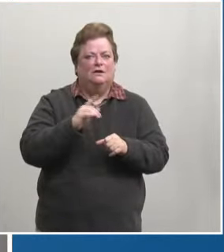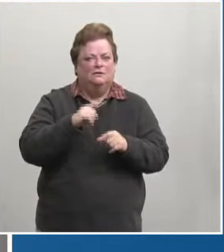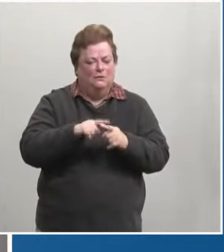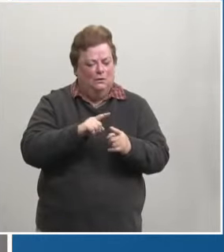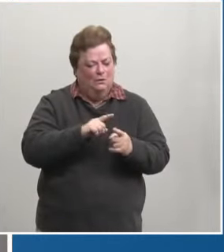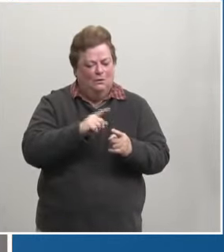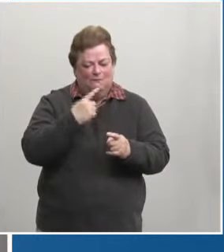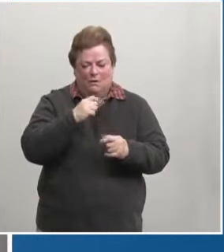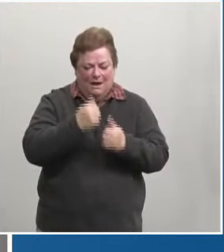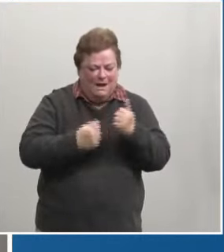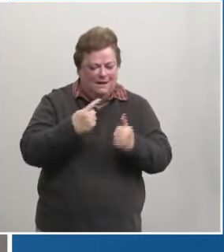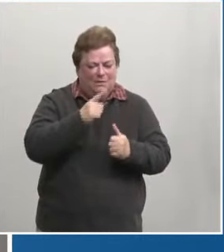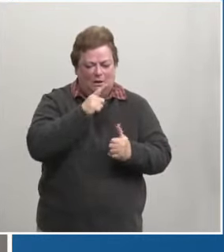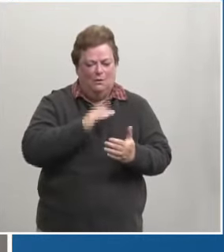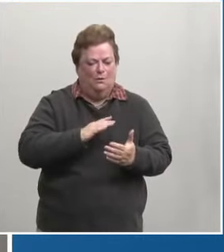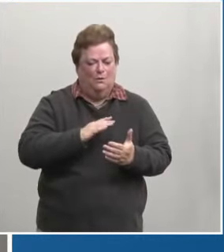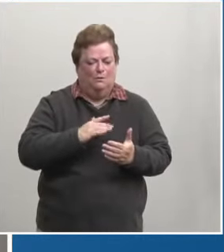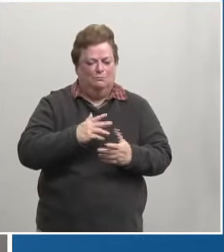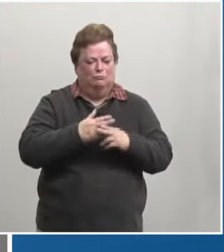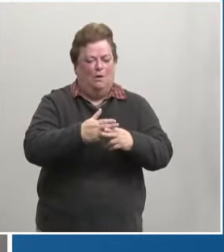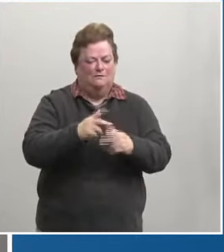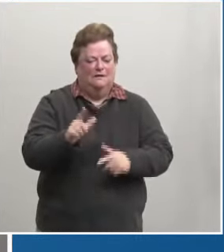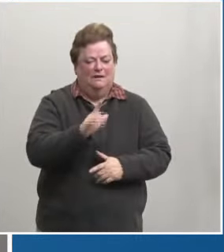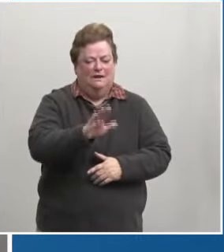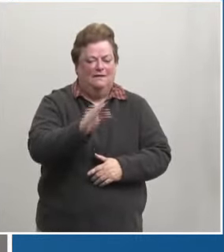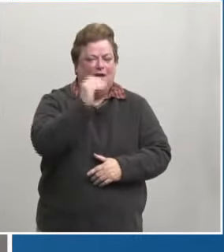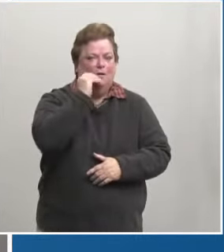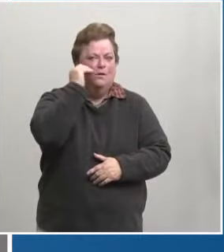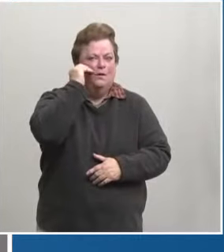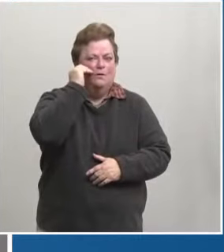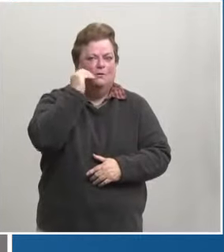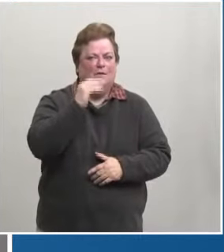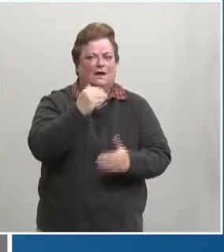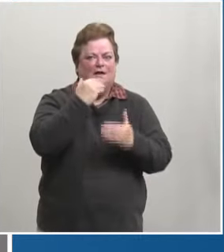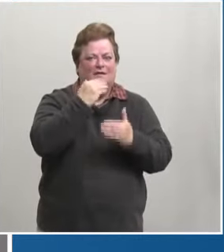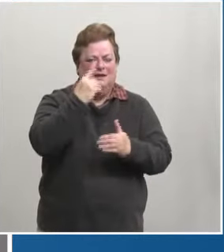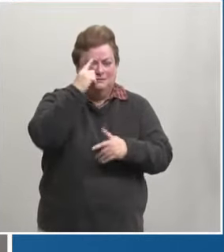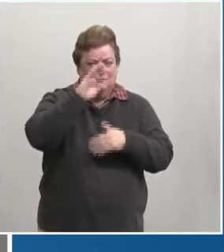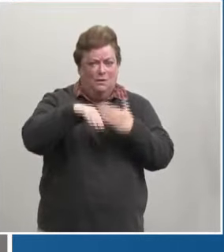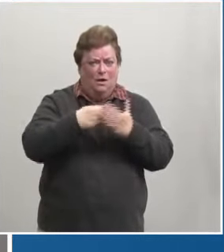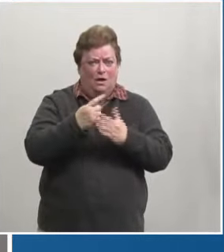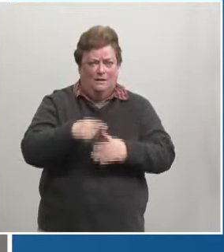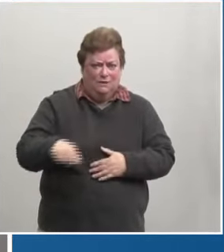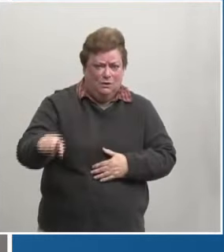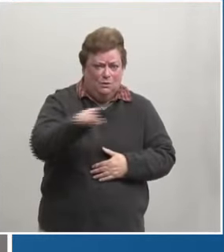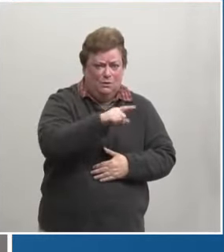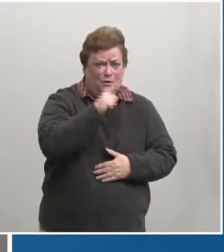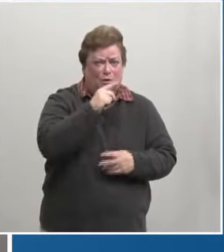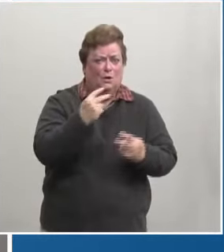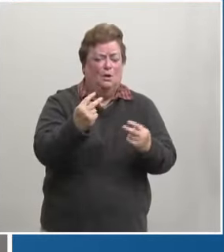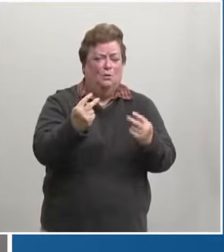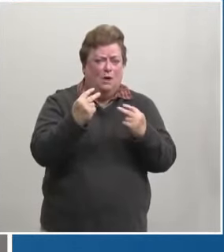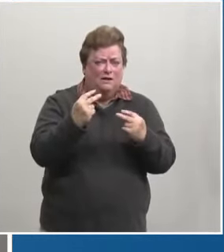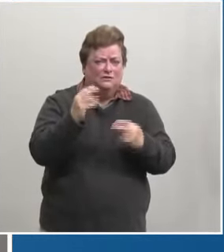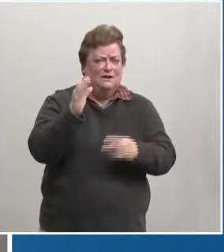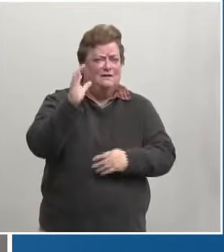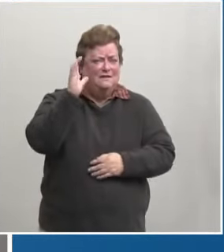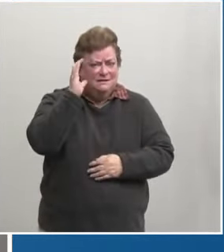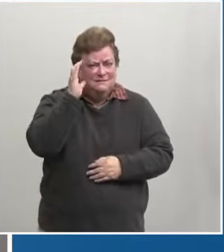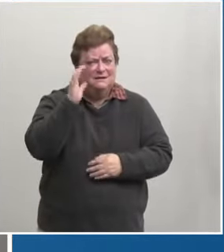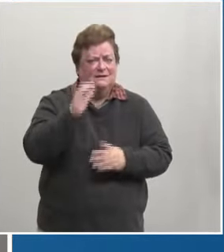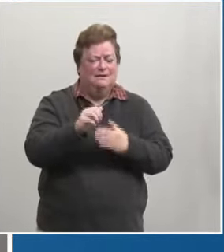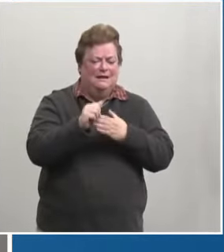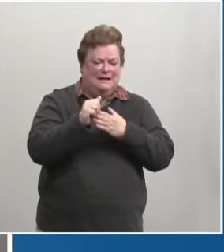no matter where they were born or what language they speak. And thanks as well to all of you who are watching,